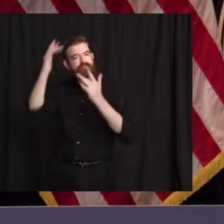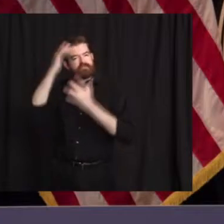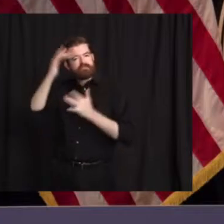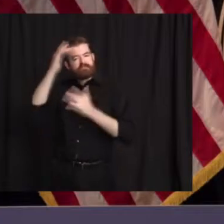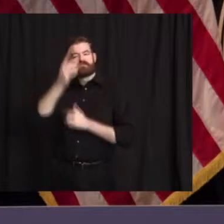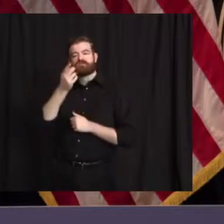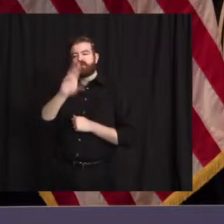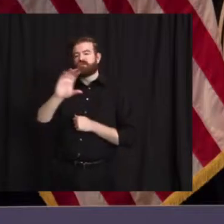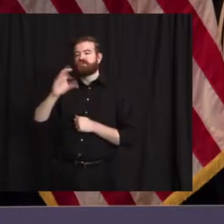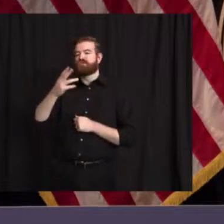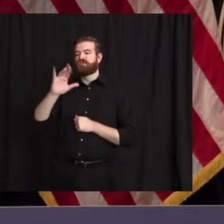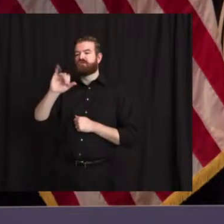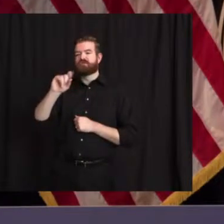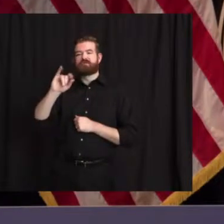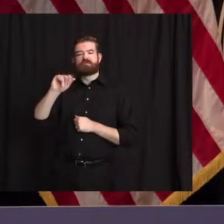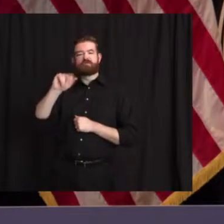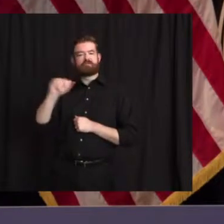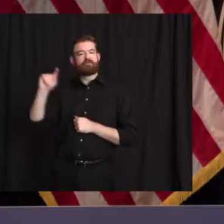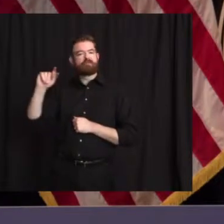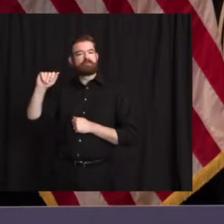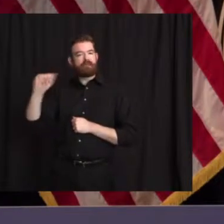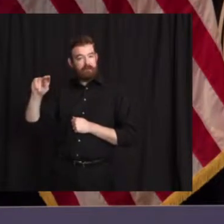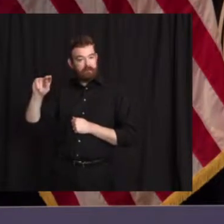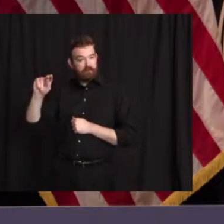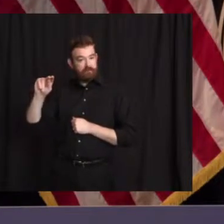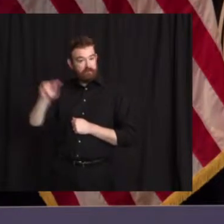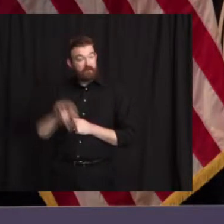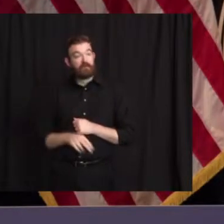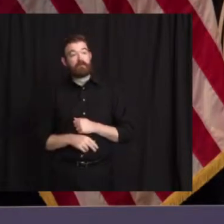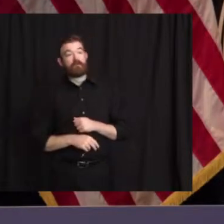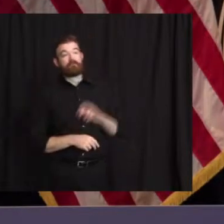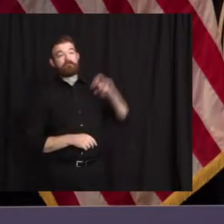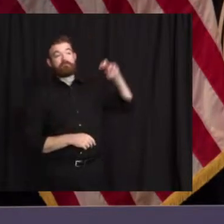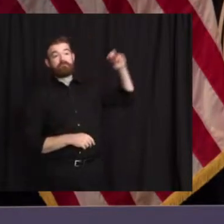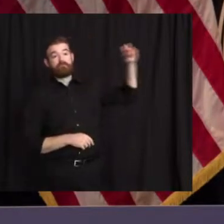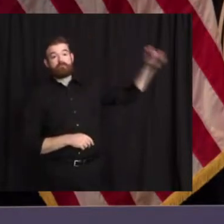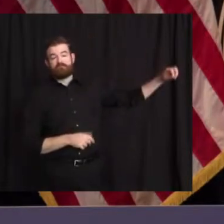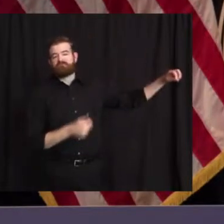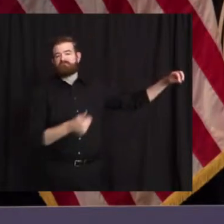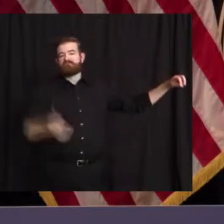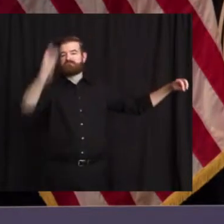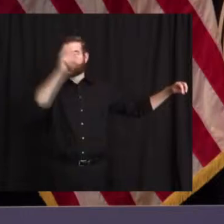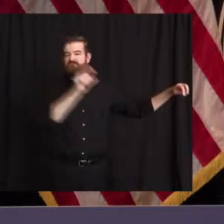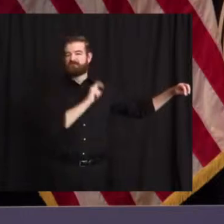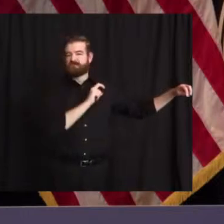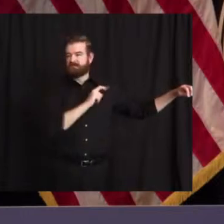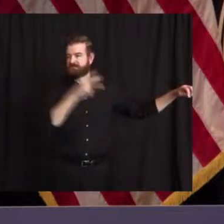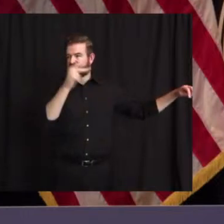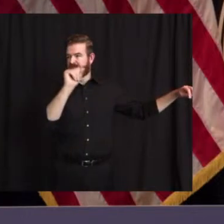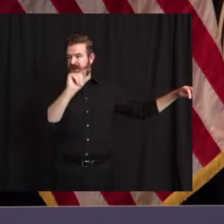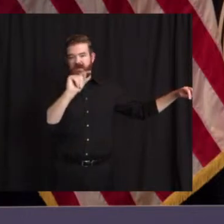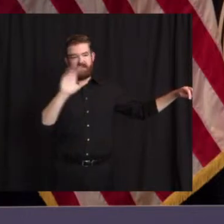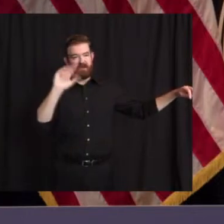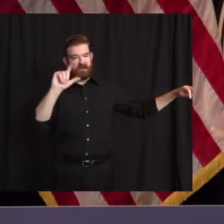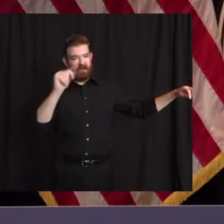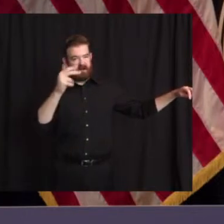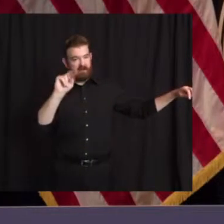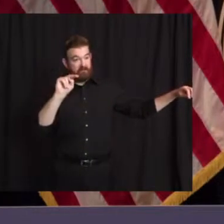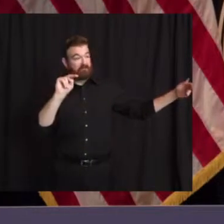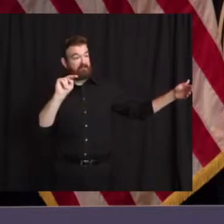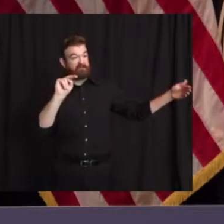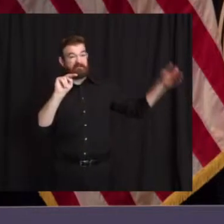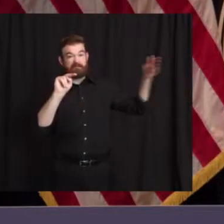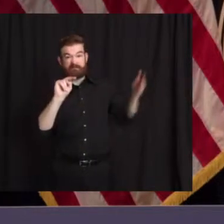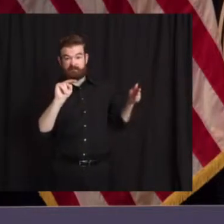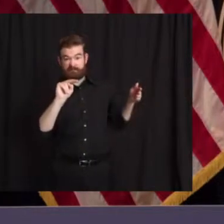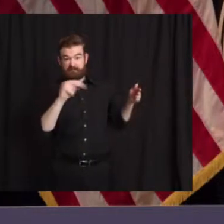Pat Callahan. And today, to my immediate left, we have the honor to be joined by our state's Treasurer, Liz Moyo. We'll get to Liz in a minute, but it's an honor to have you